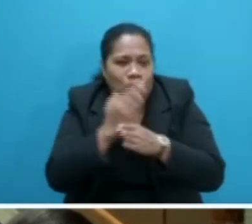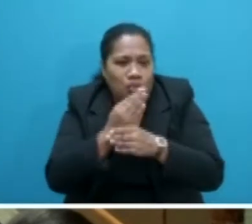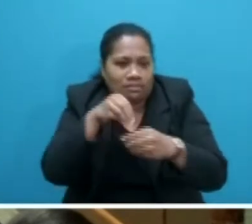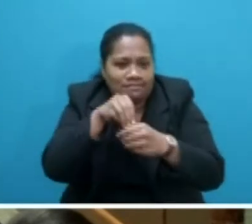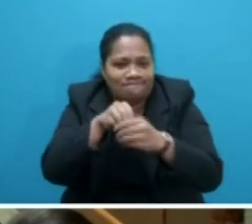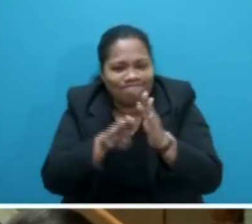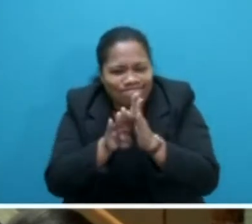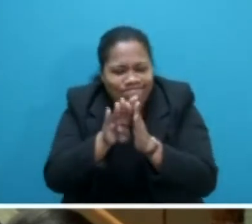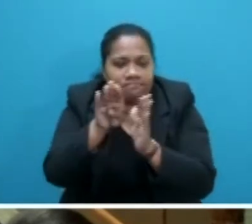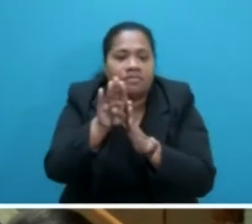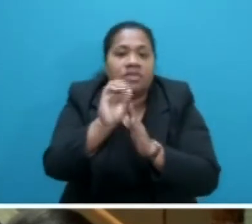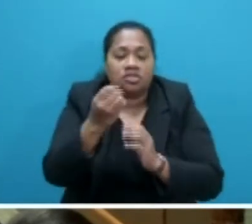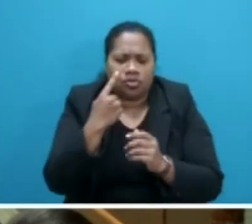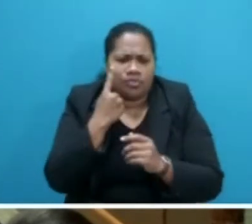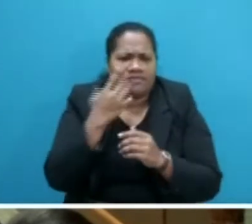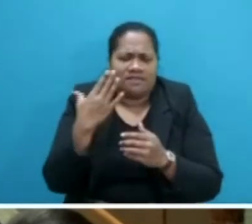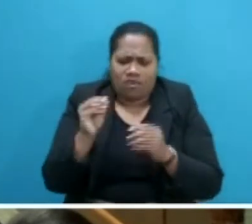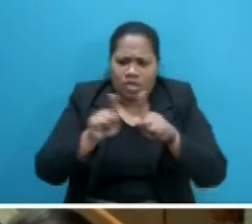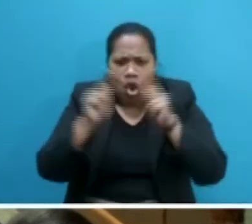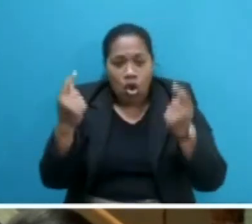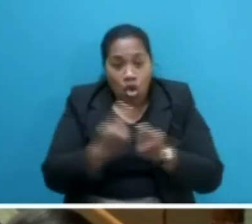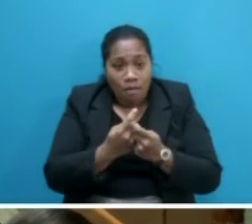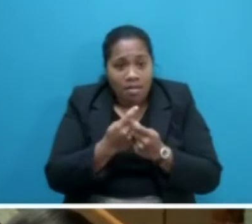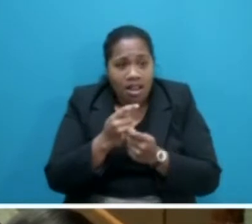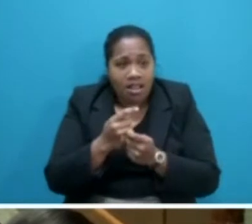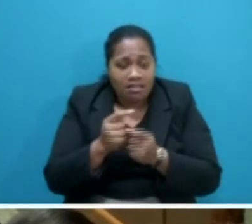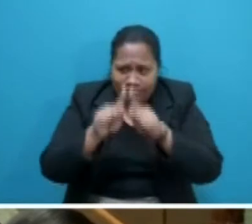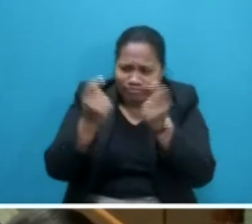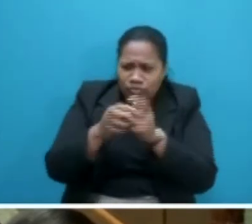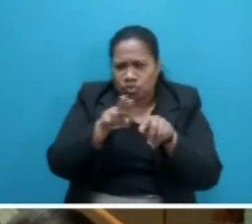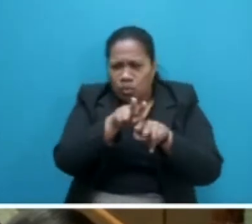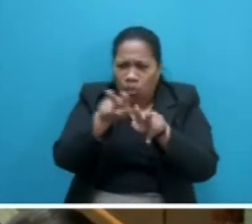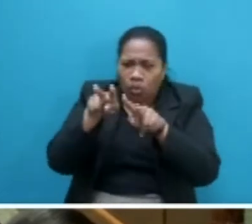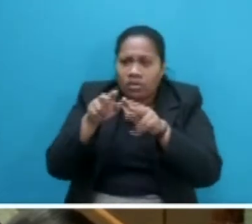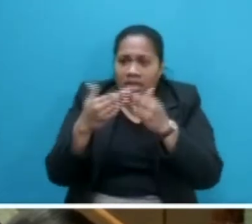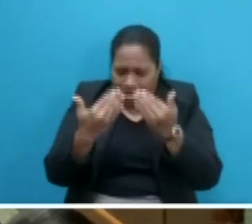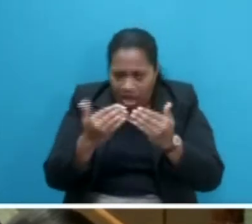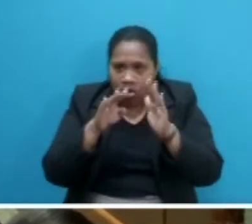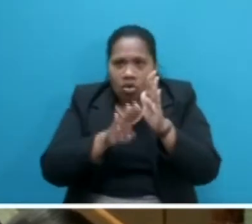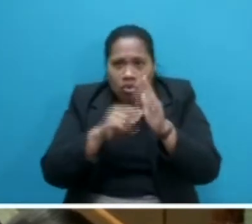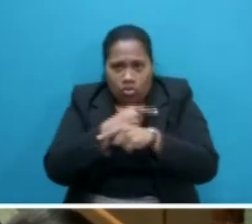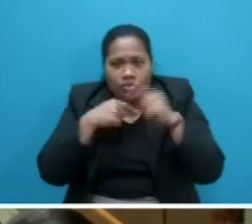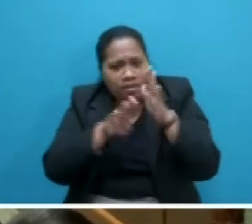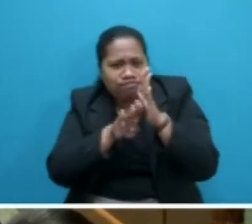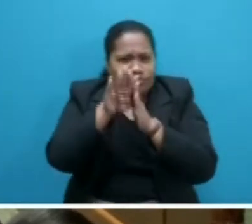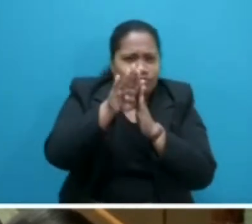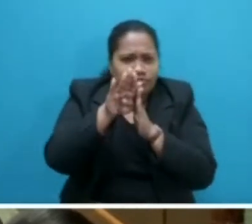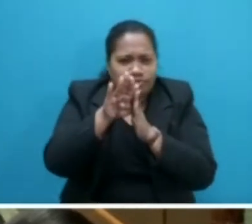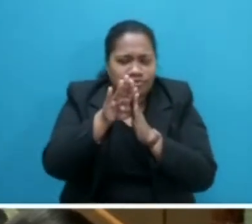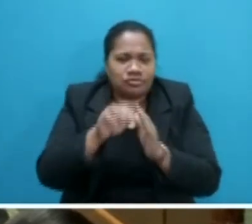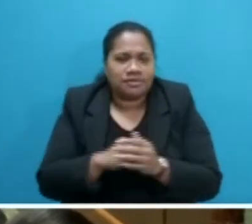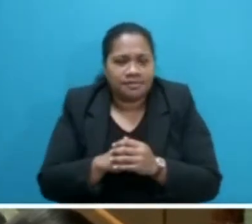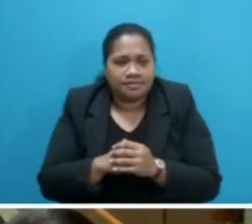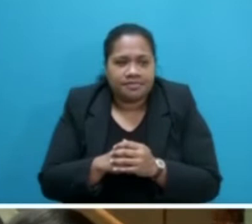meekest corner of global affairs in decades past to where we stand today, at the forefront of solving the planet's